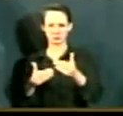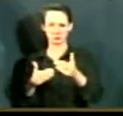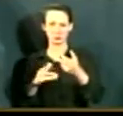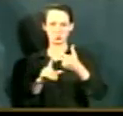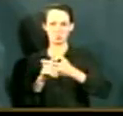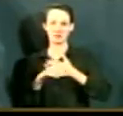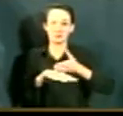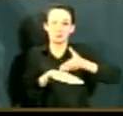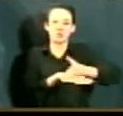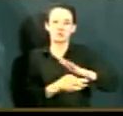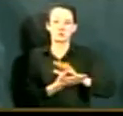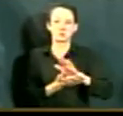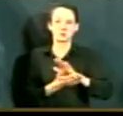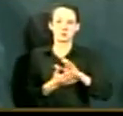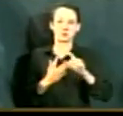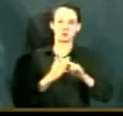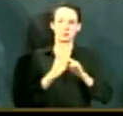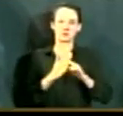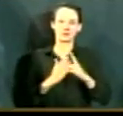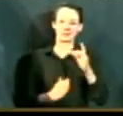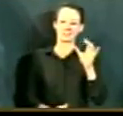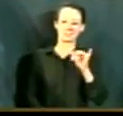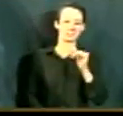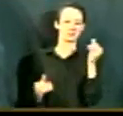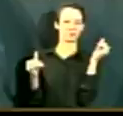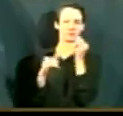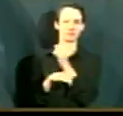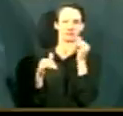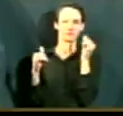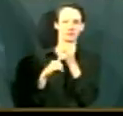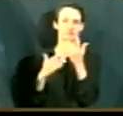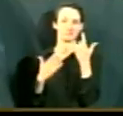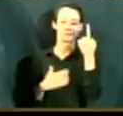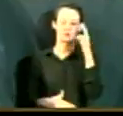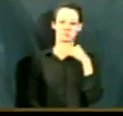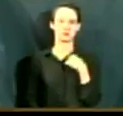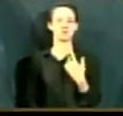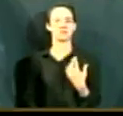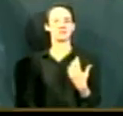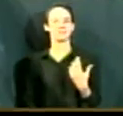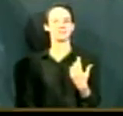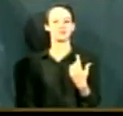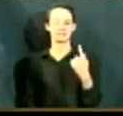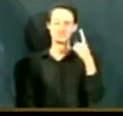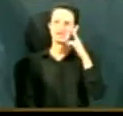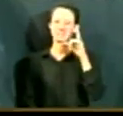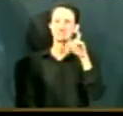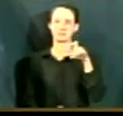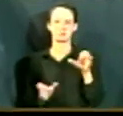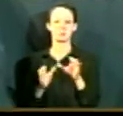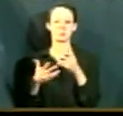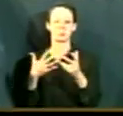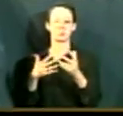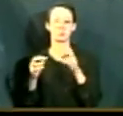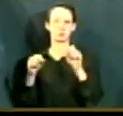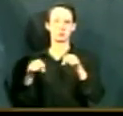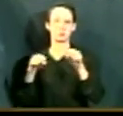school year. That just seems completely ridiculous to me. So I think we need to do whatever we